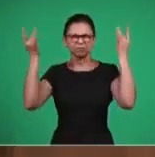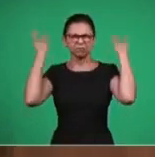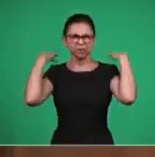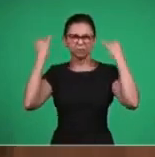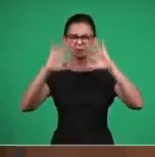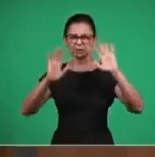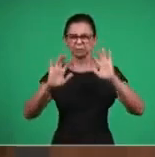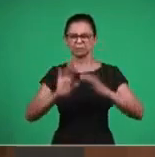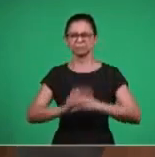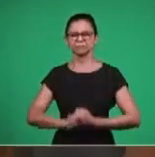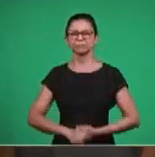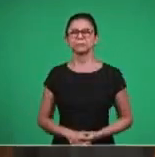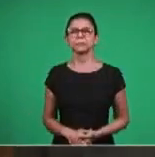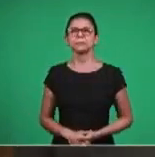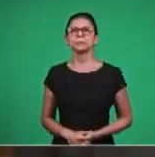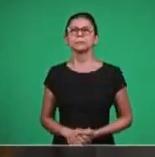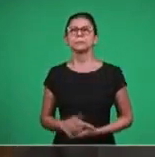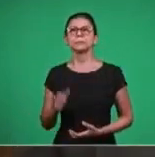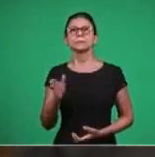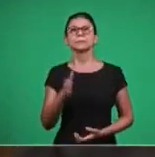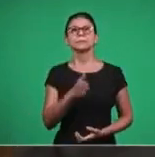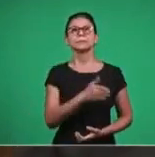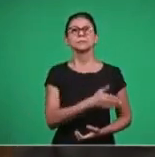Christians. But